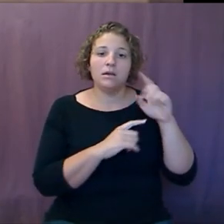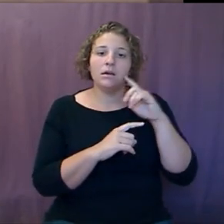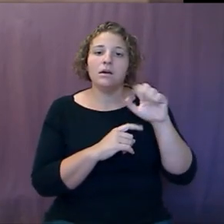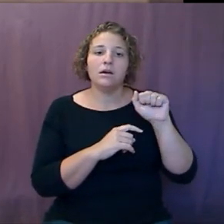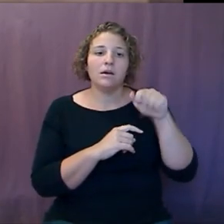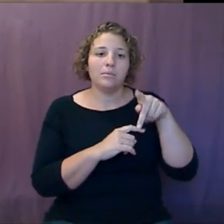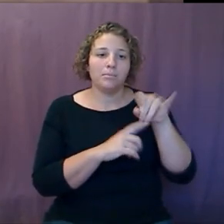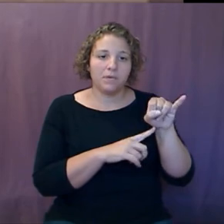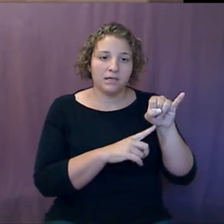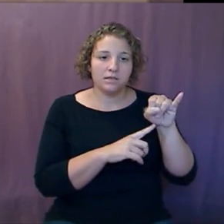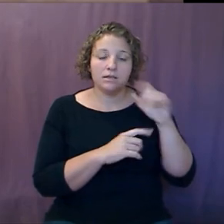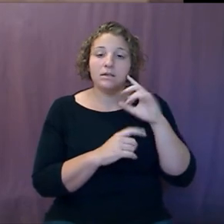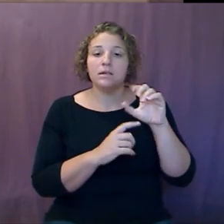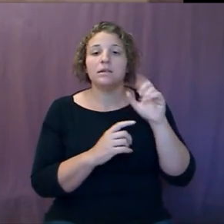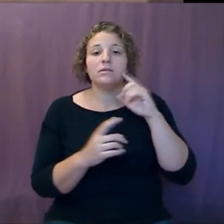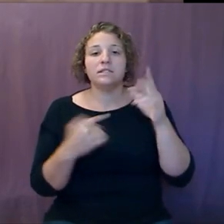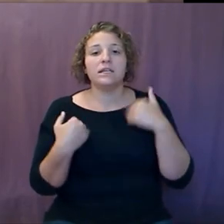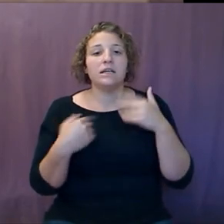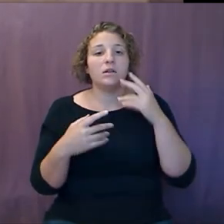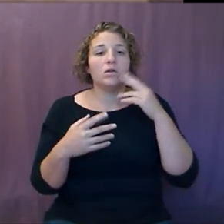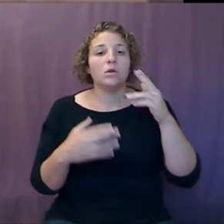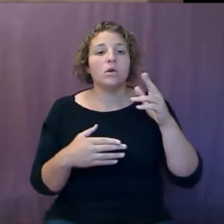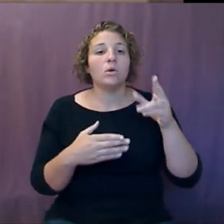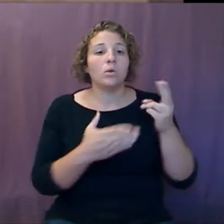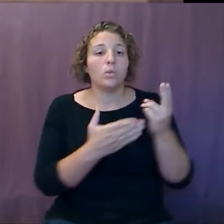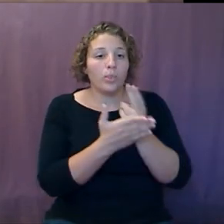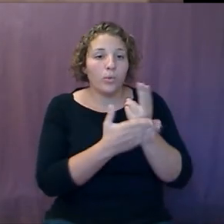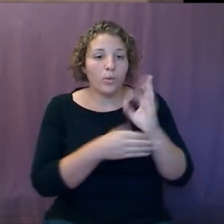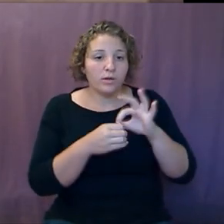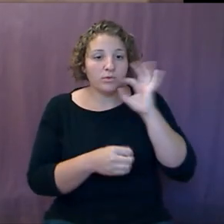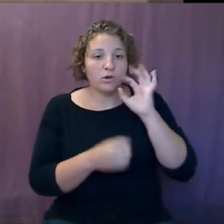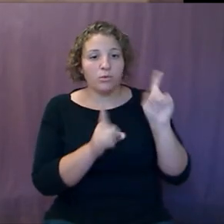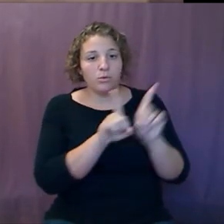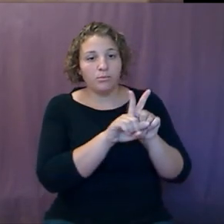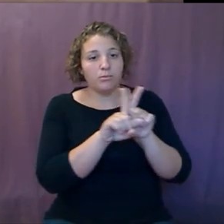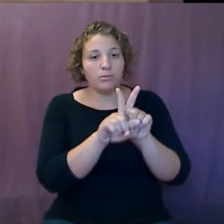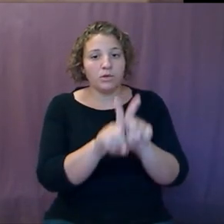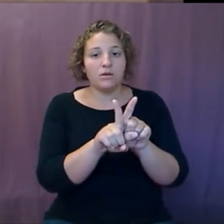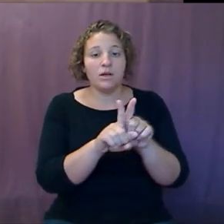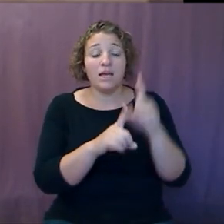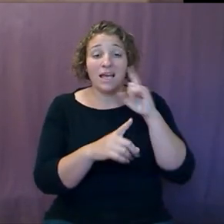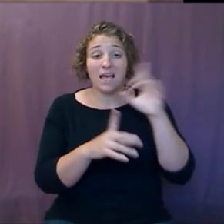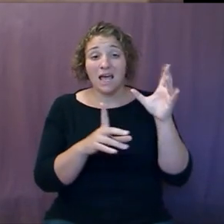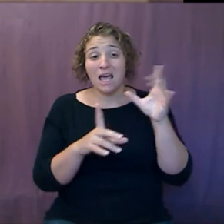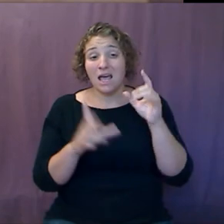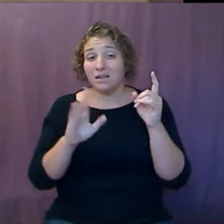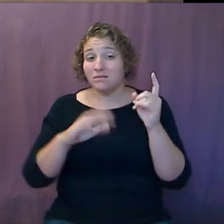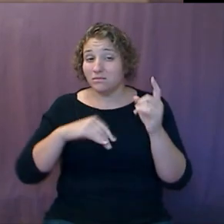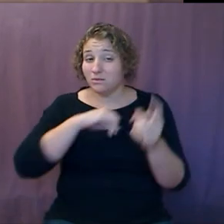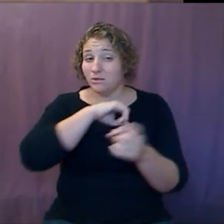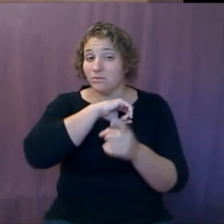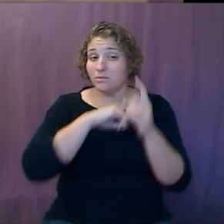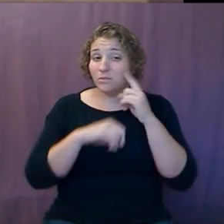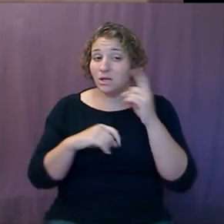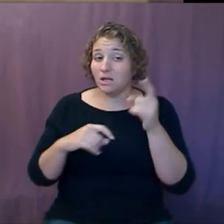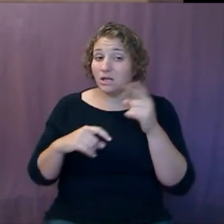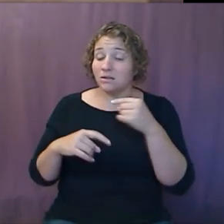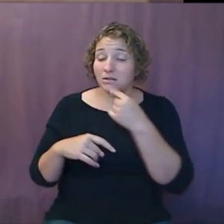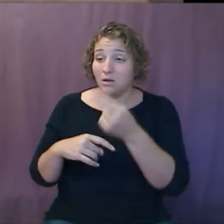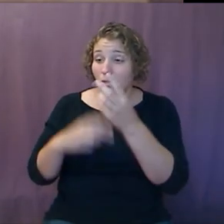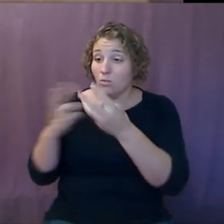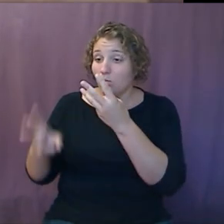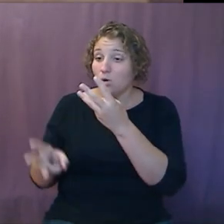Spirit Jesus said would be with you para alongside and he convicts the world of righteousness sin and judgment and I'm happy to report